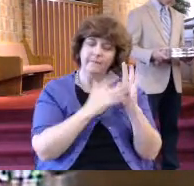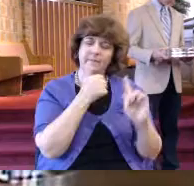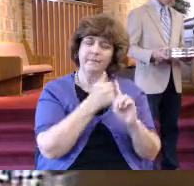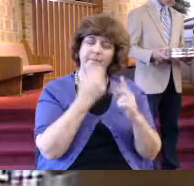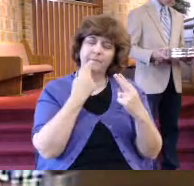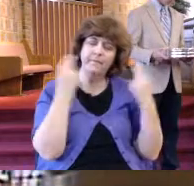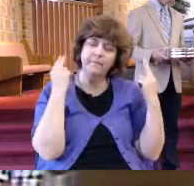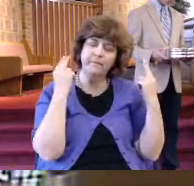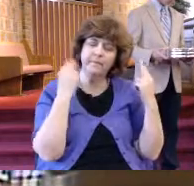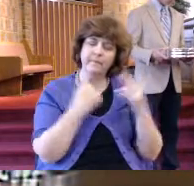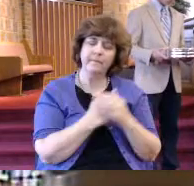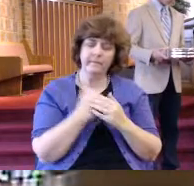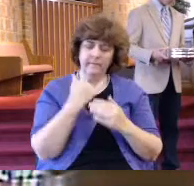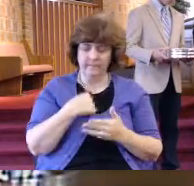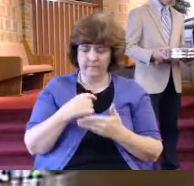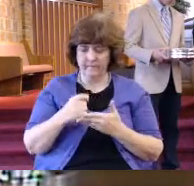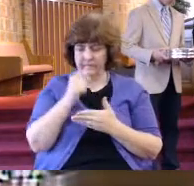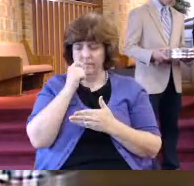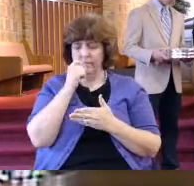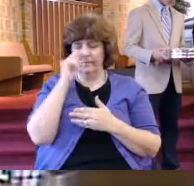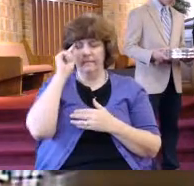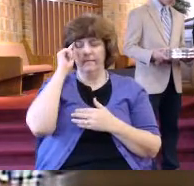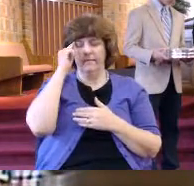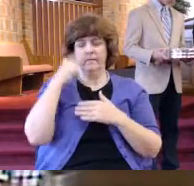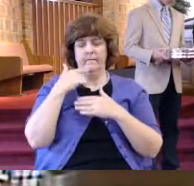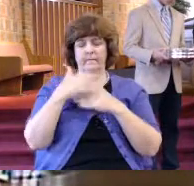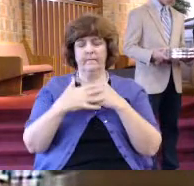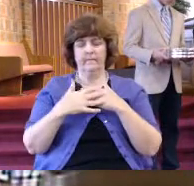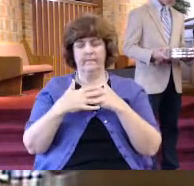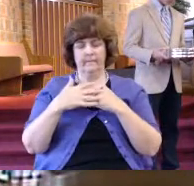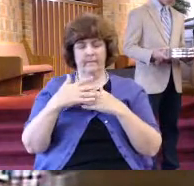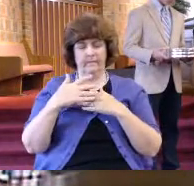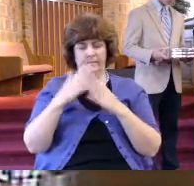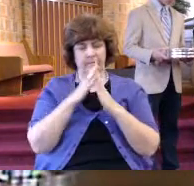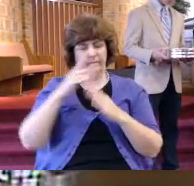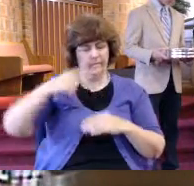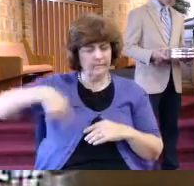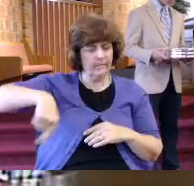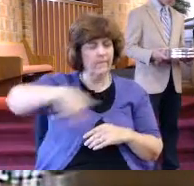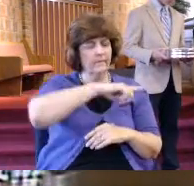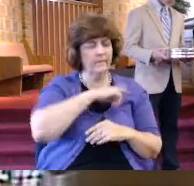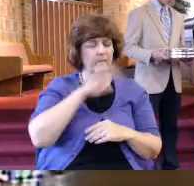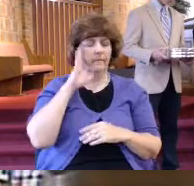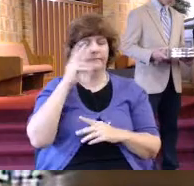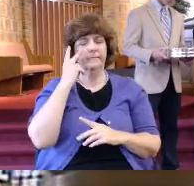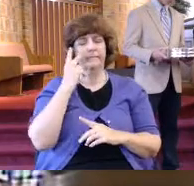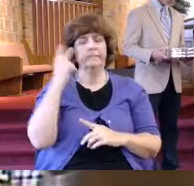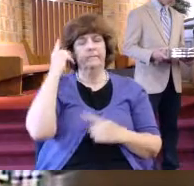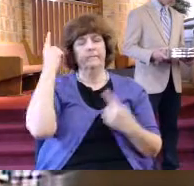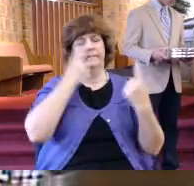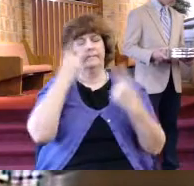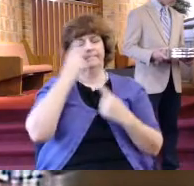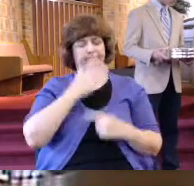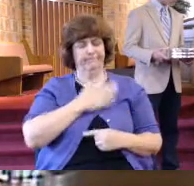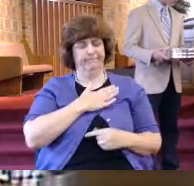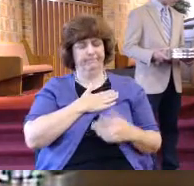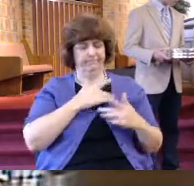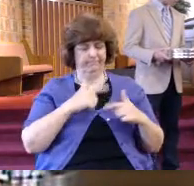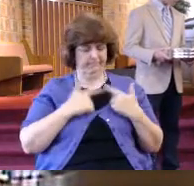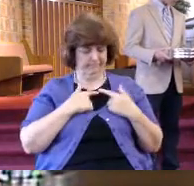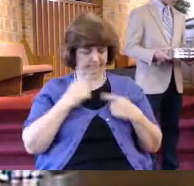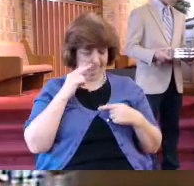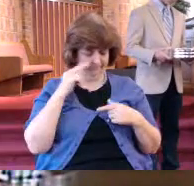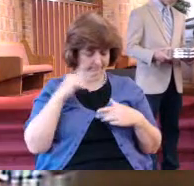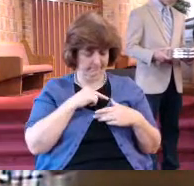of this cup and remember that blood. And we pray that each one here will reflect back on their own lives and take of it in